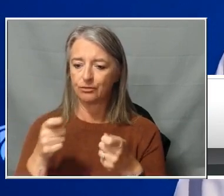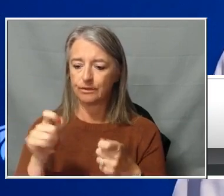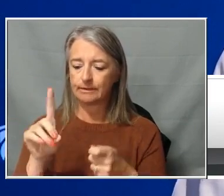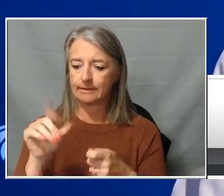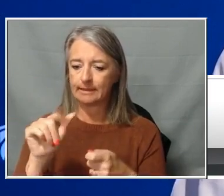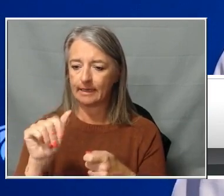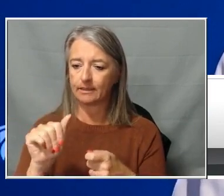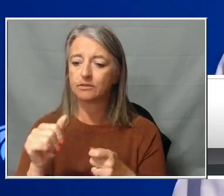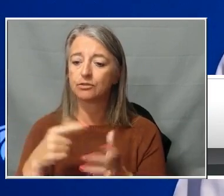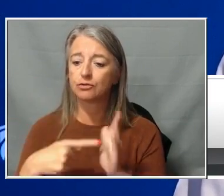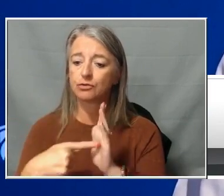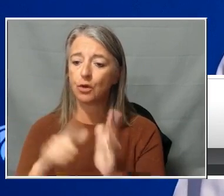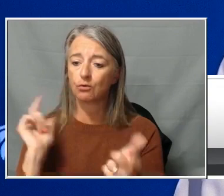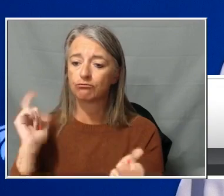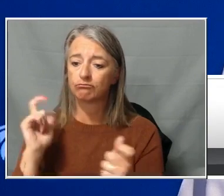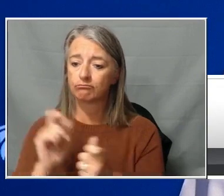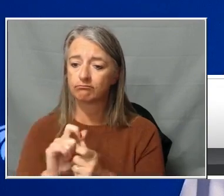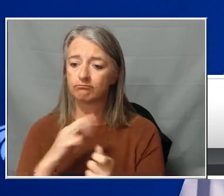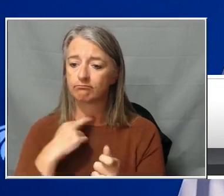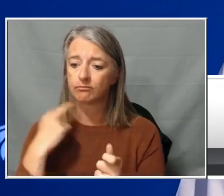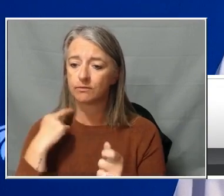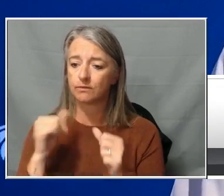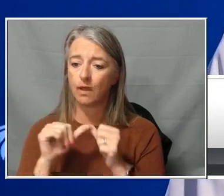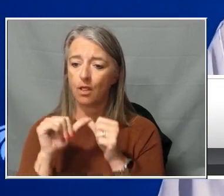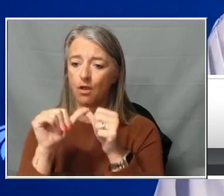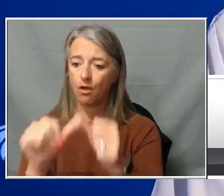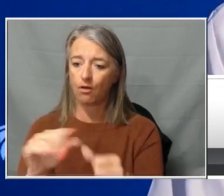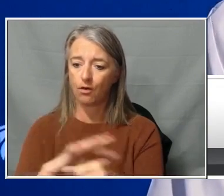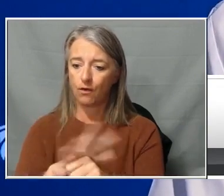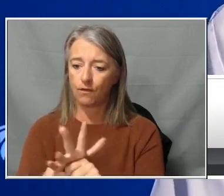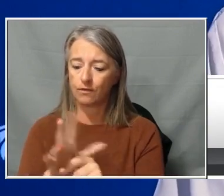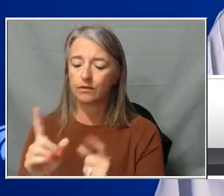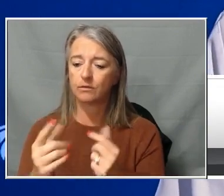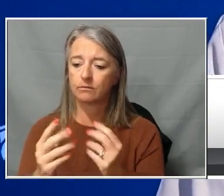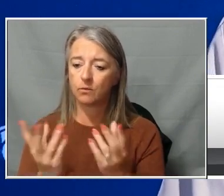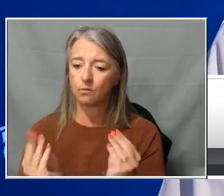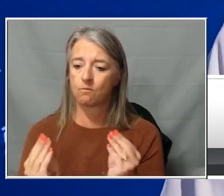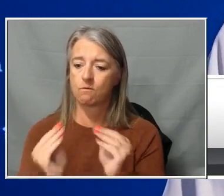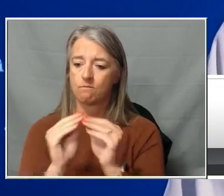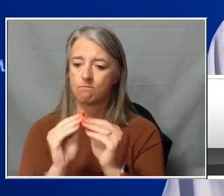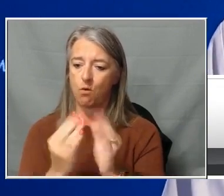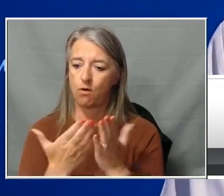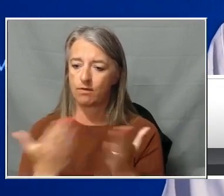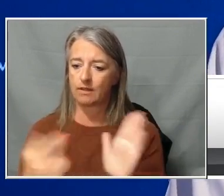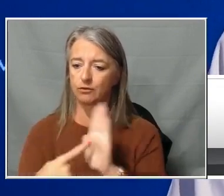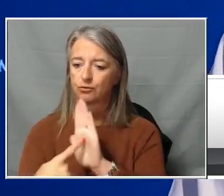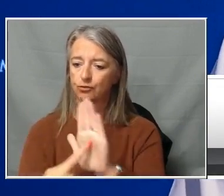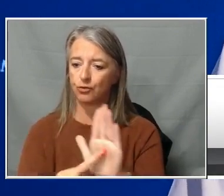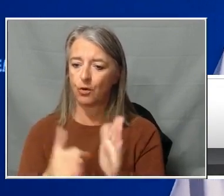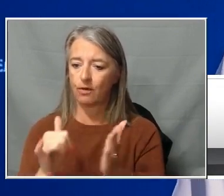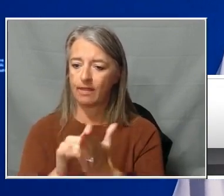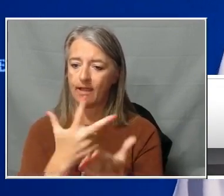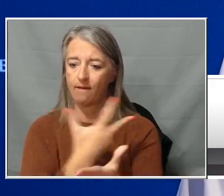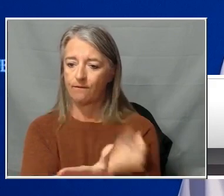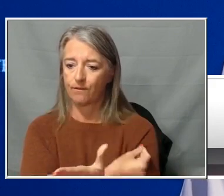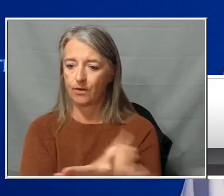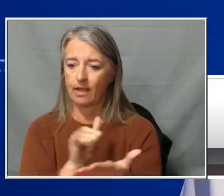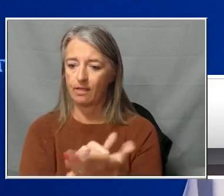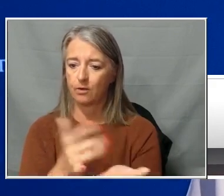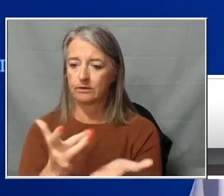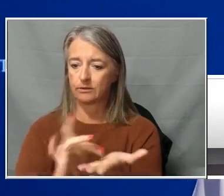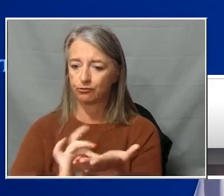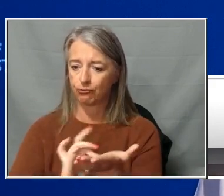there was a reduction in the risk of long COVID. And so I think it's just one more thing to show that the vaccines and these drugs that we